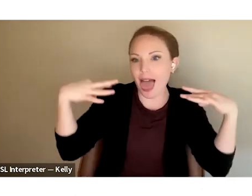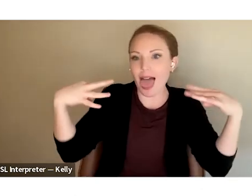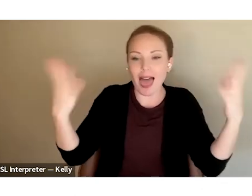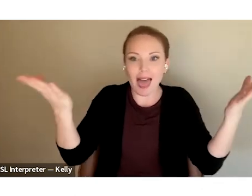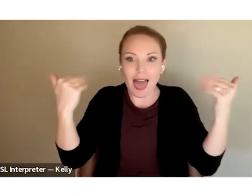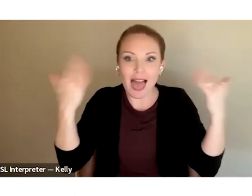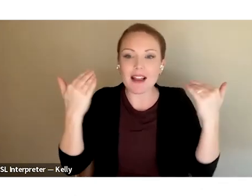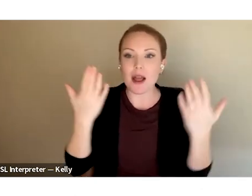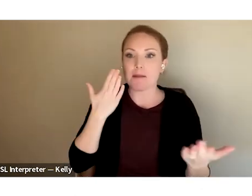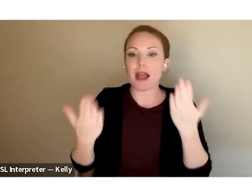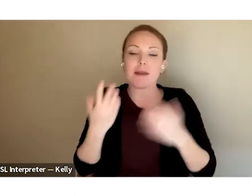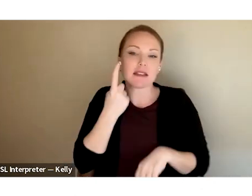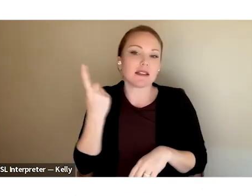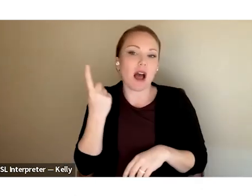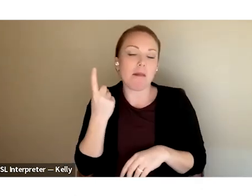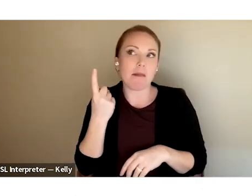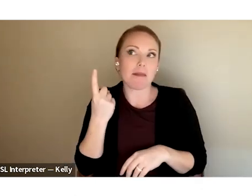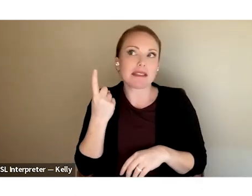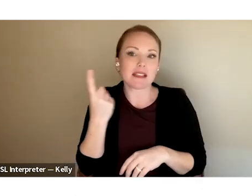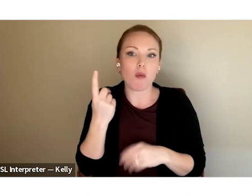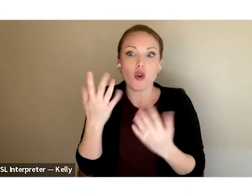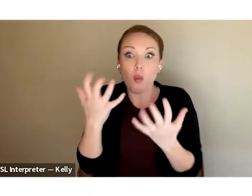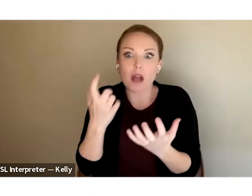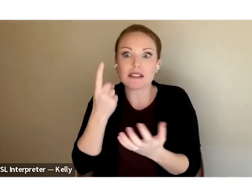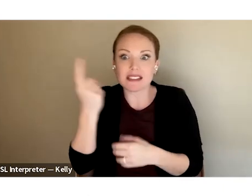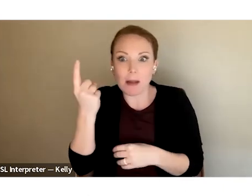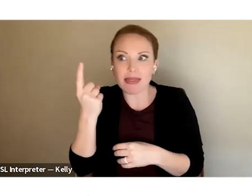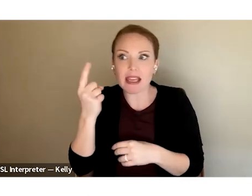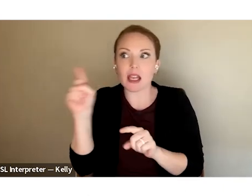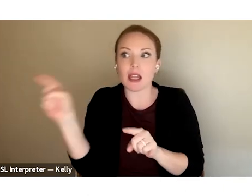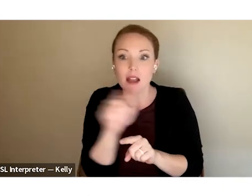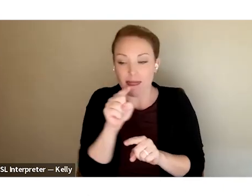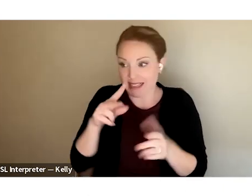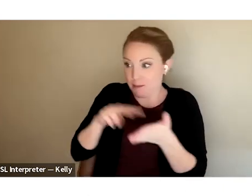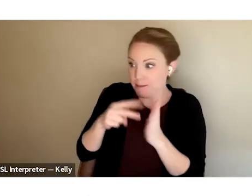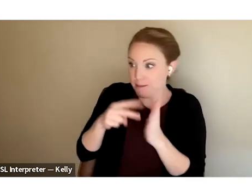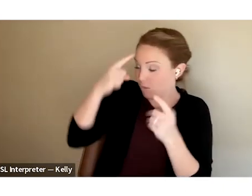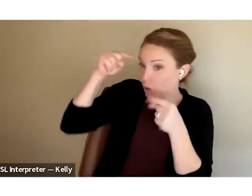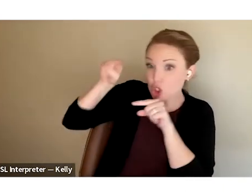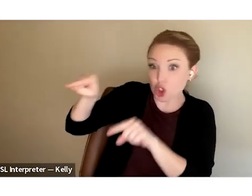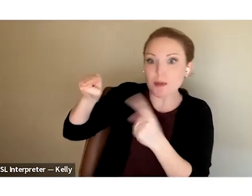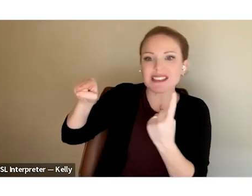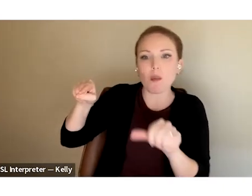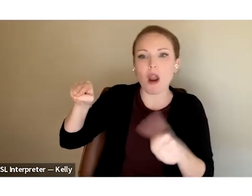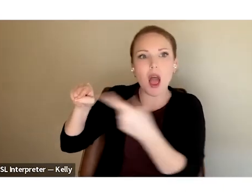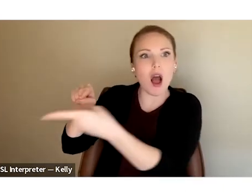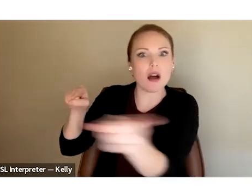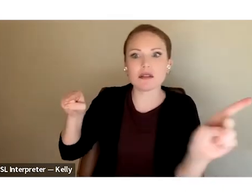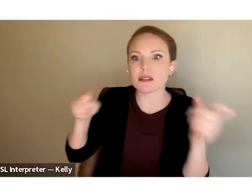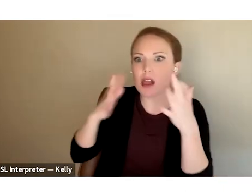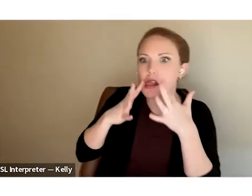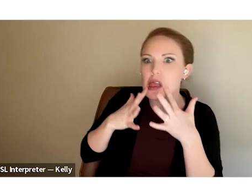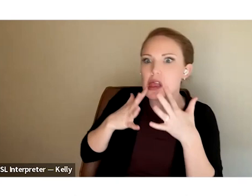sense of somebody wanting something that it is meant for you that they want for themselves. And that could affect the trajectory of how